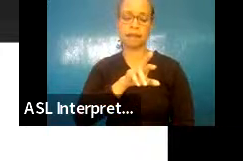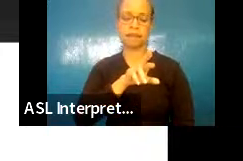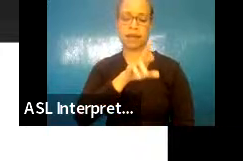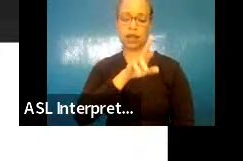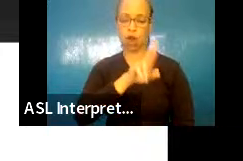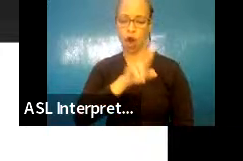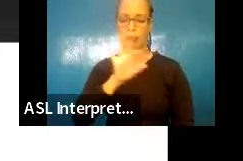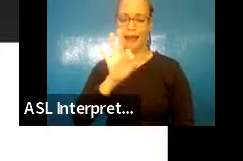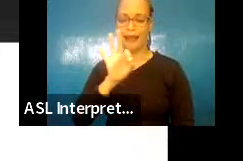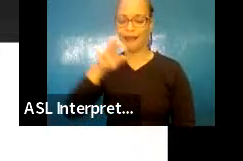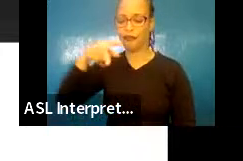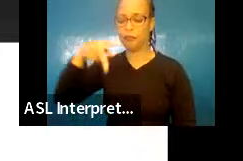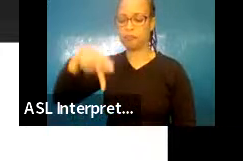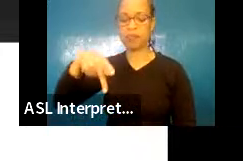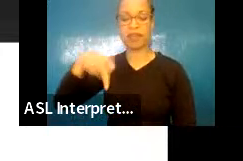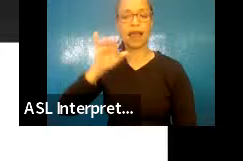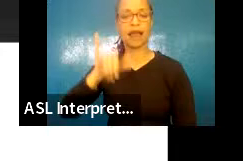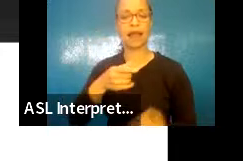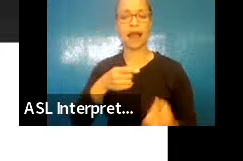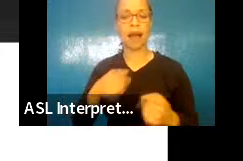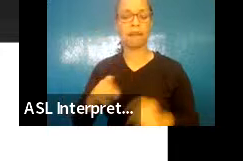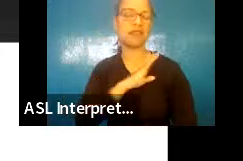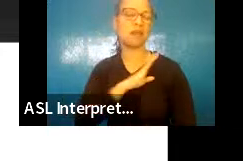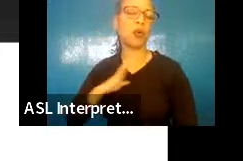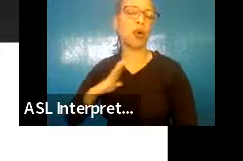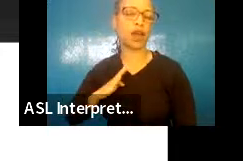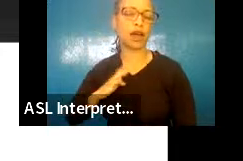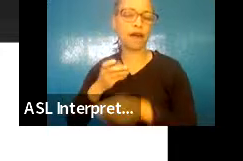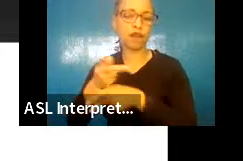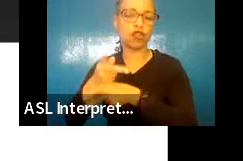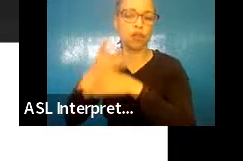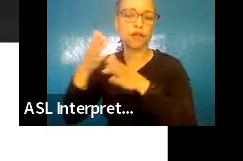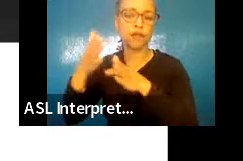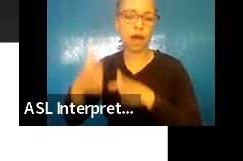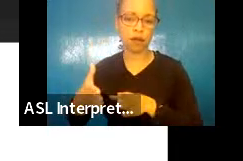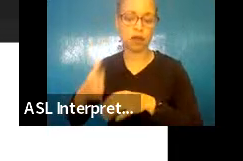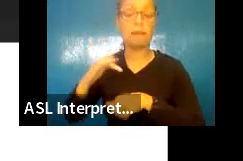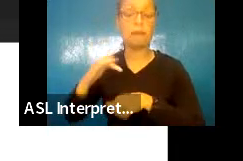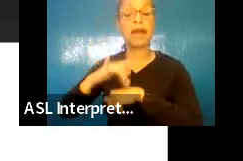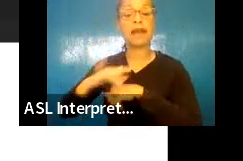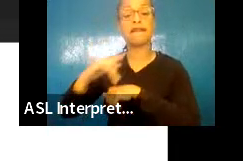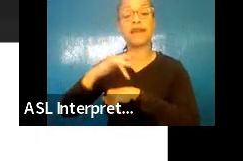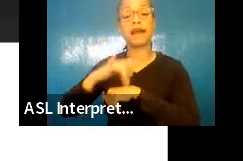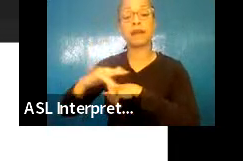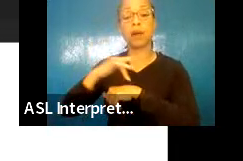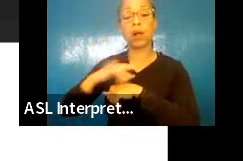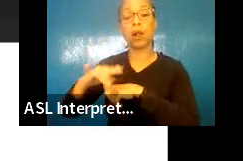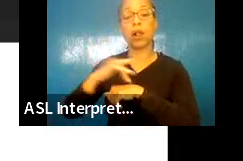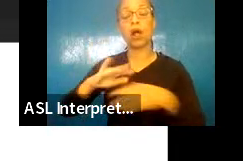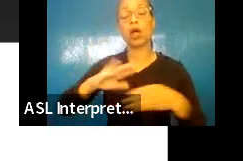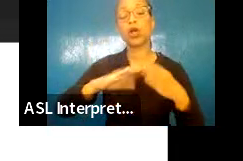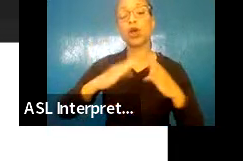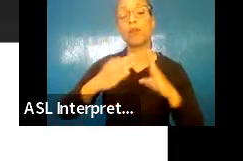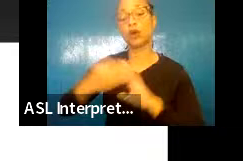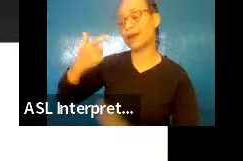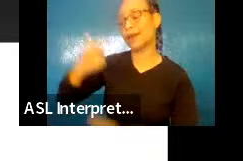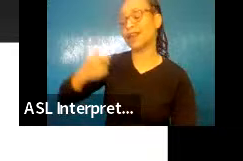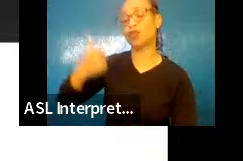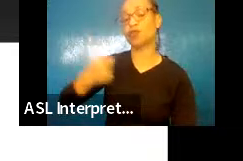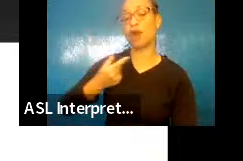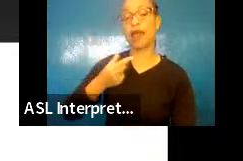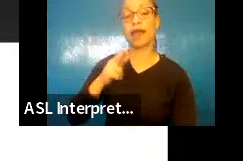done. The Board of Supervisors has made available community grants through their board